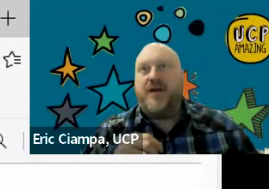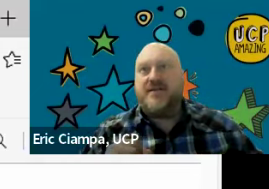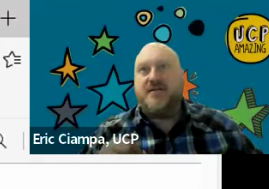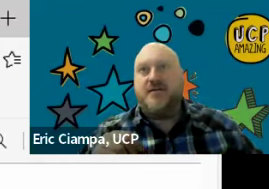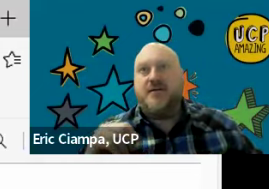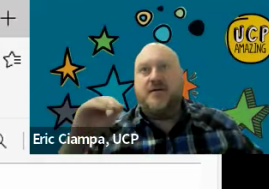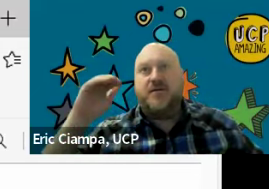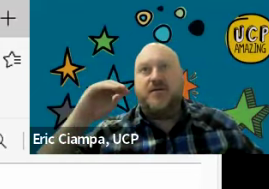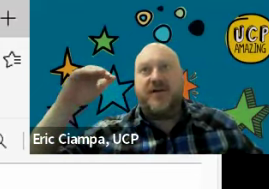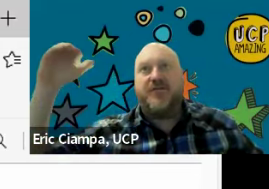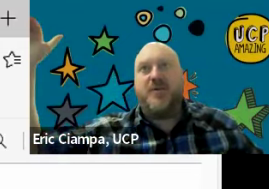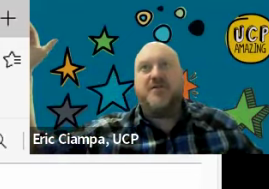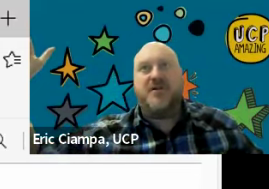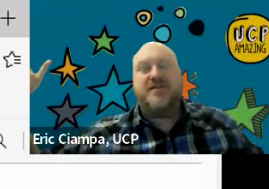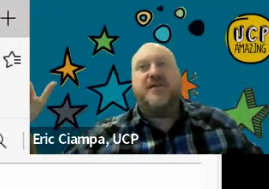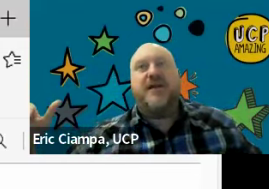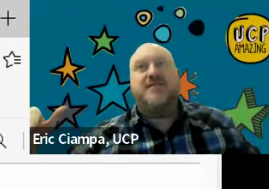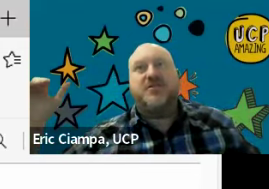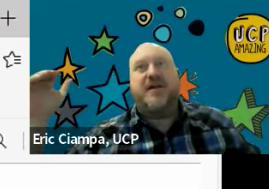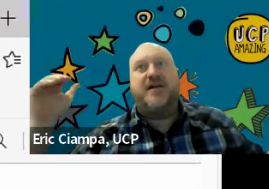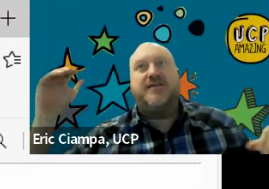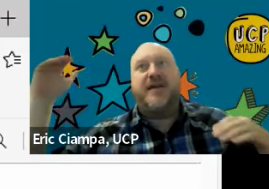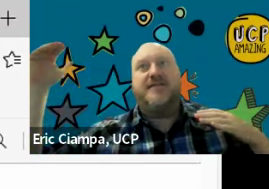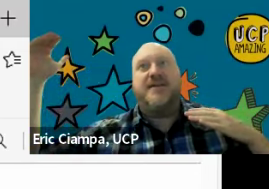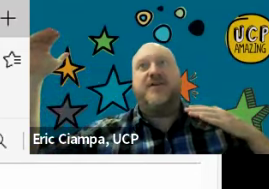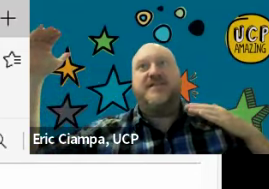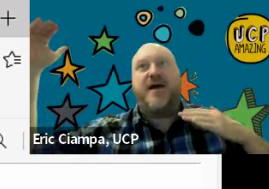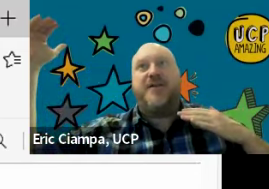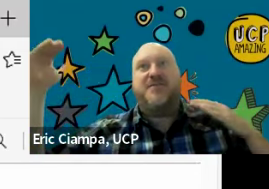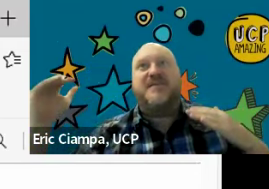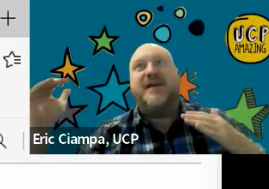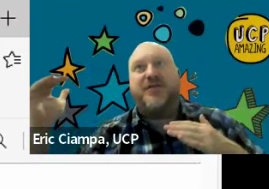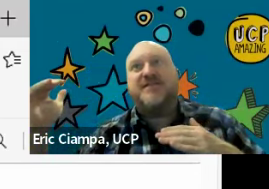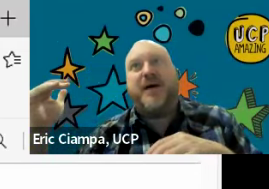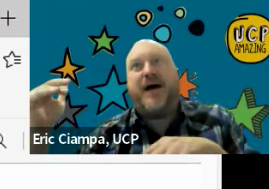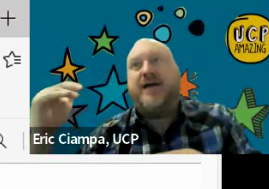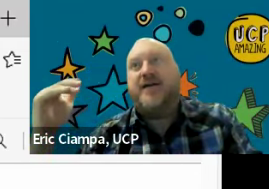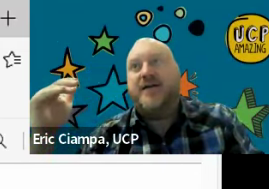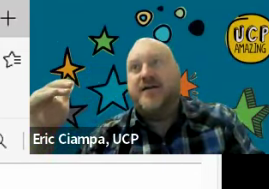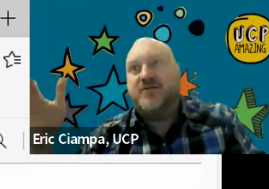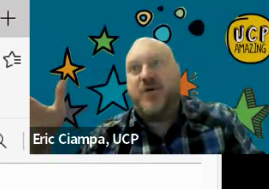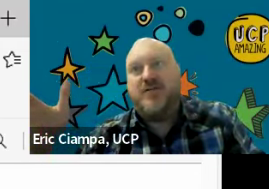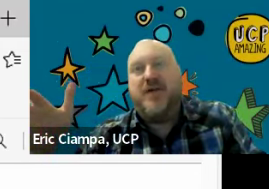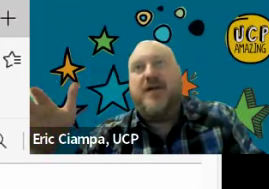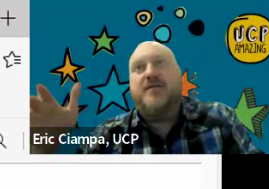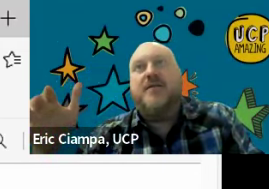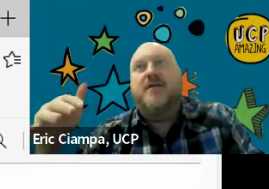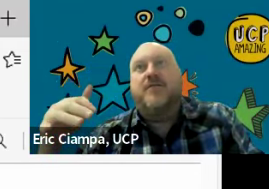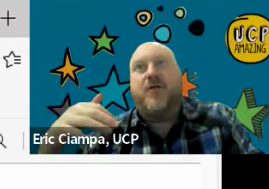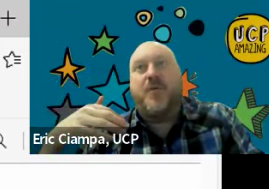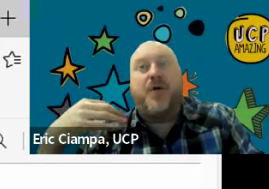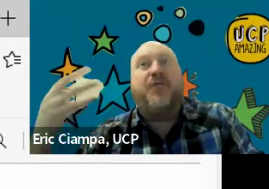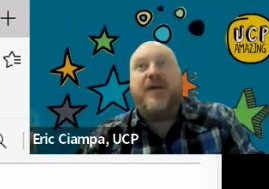overall increase. So Yeah. the determination is still getting, it's just they decreased how much it was increased by 22